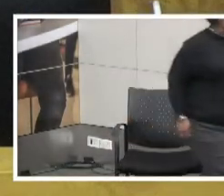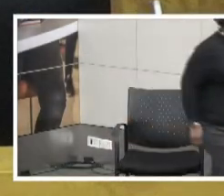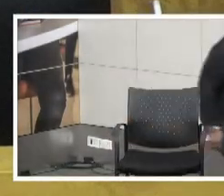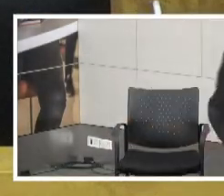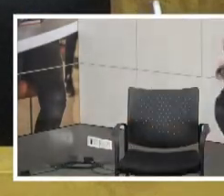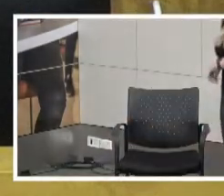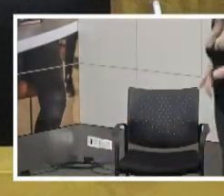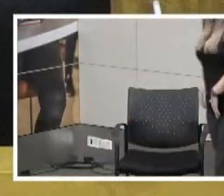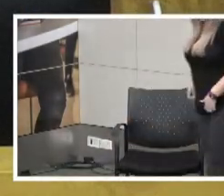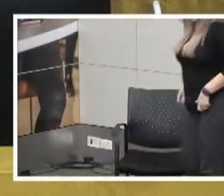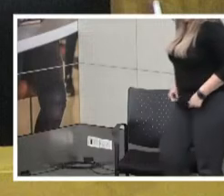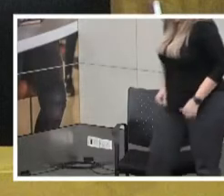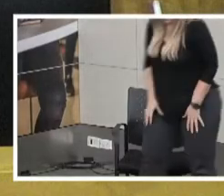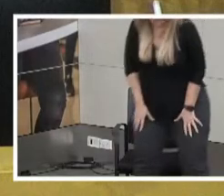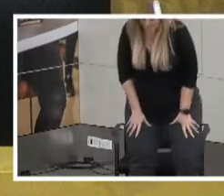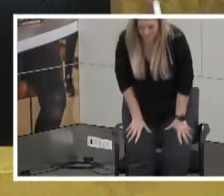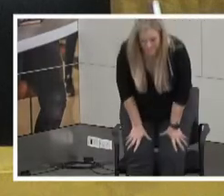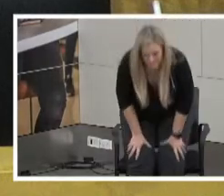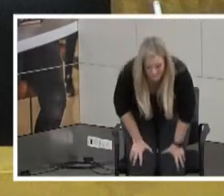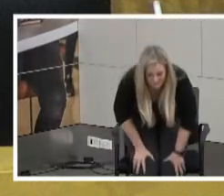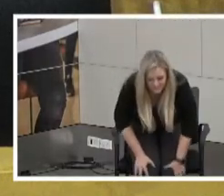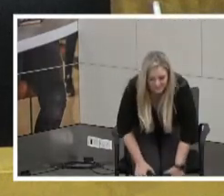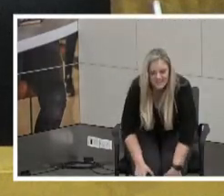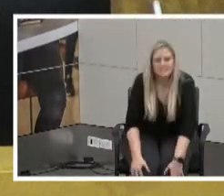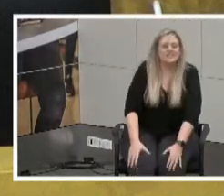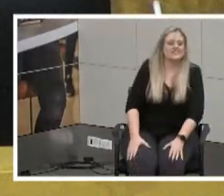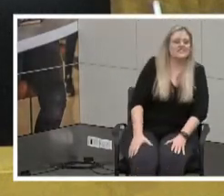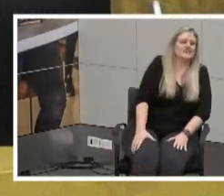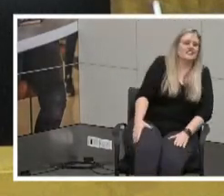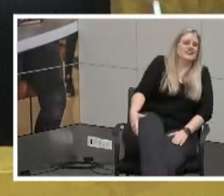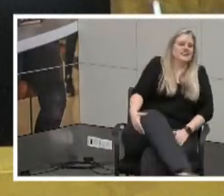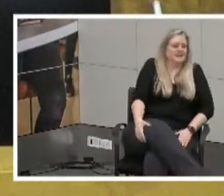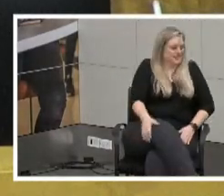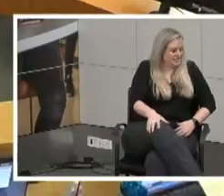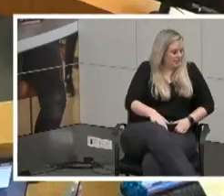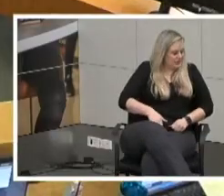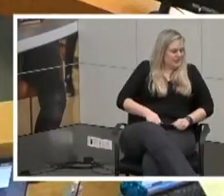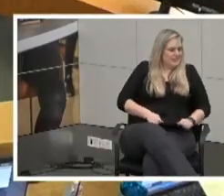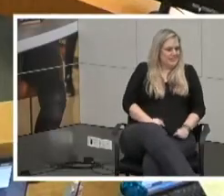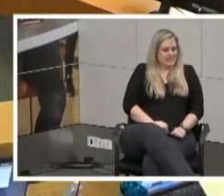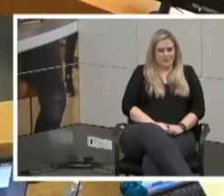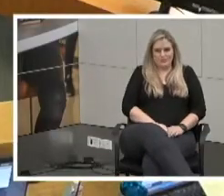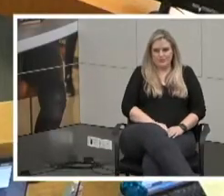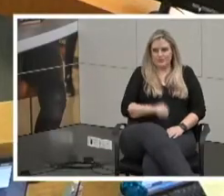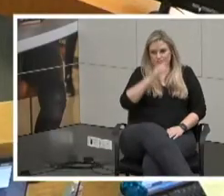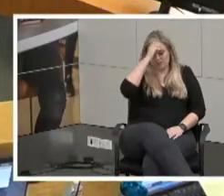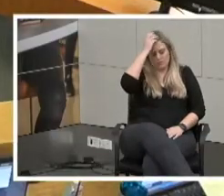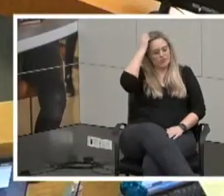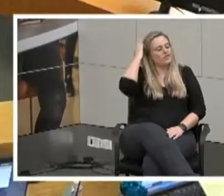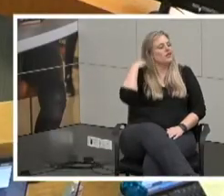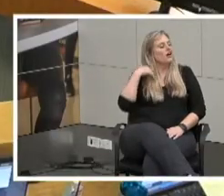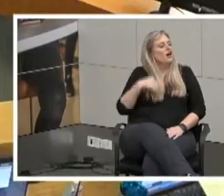speaker I believe is Catherine danis number